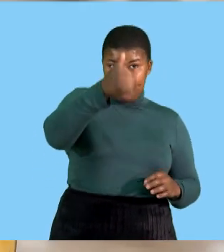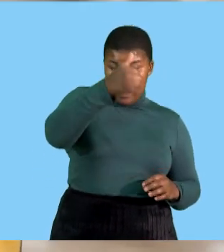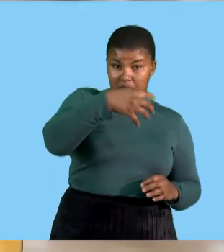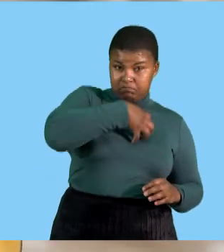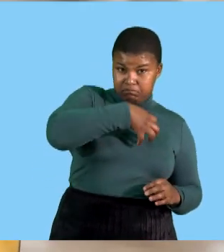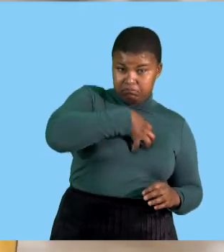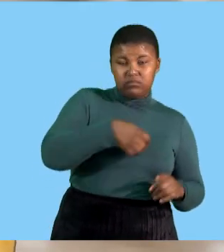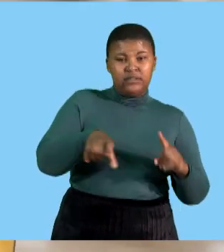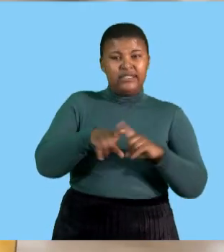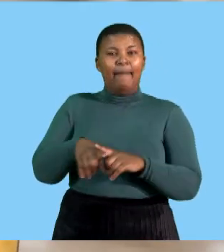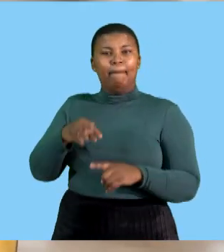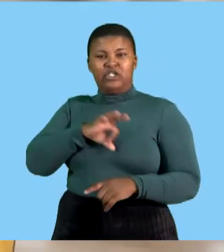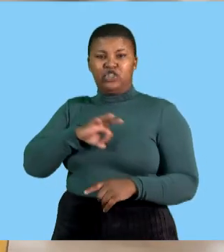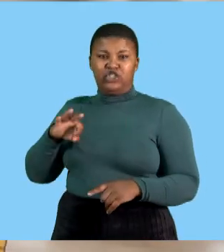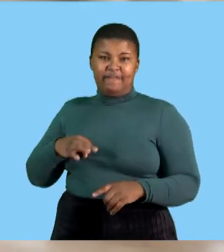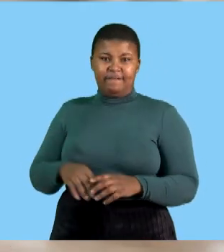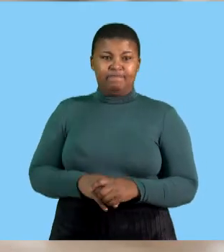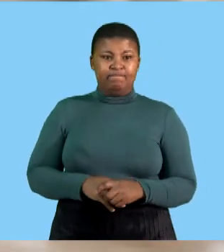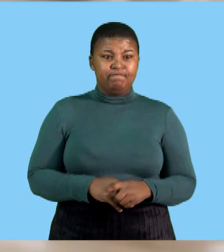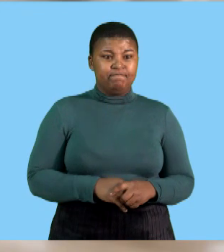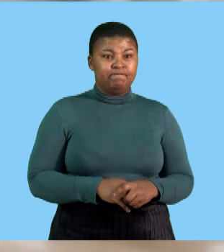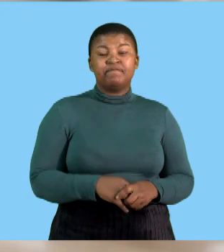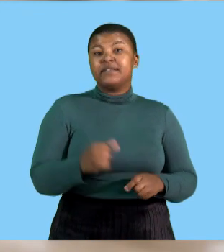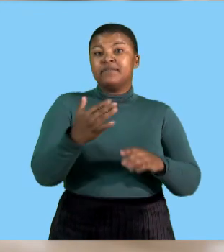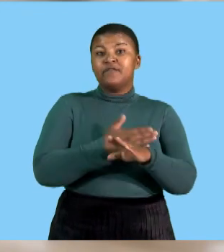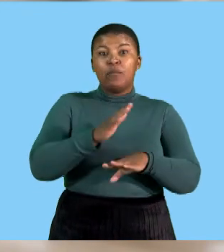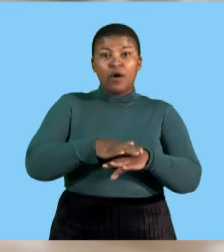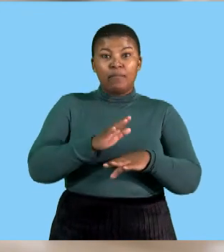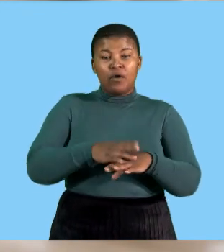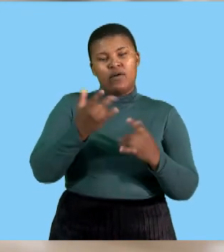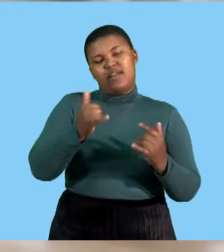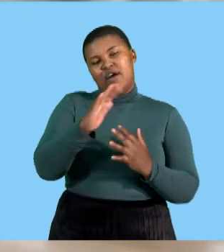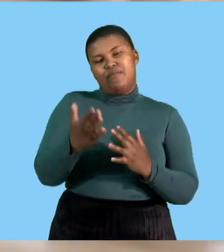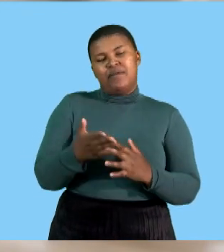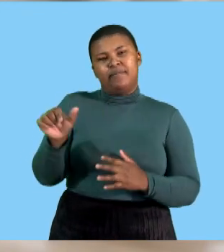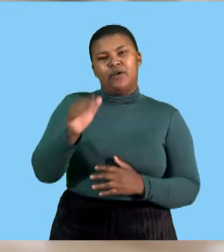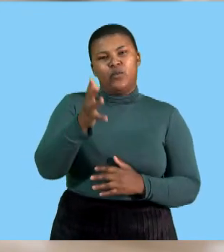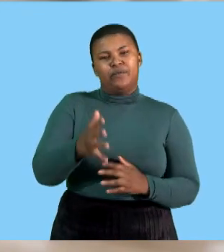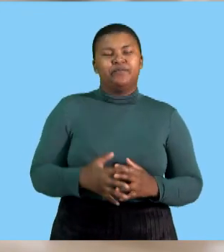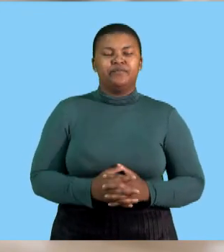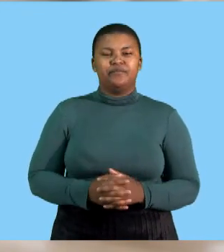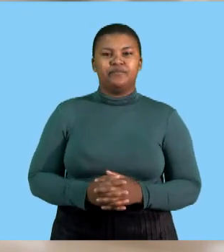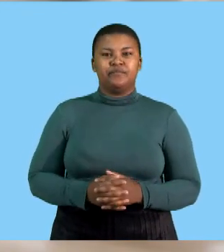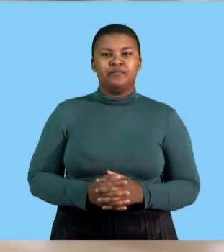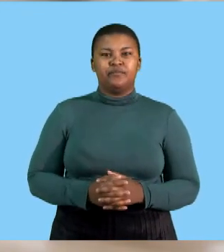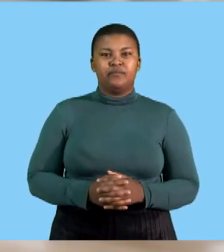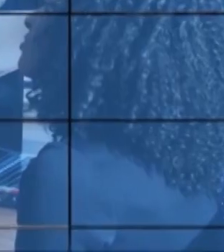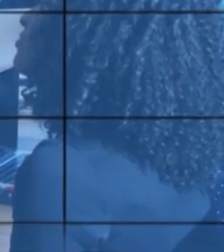components of the microenvironment. Before we're going to look at the other environments, let's just take a short break.